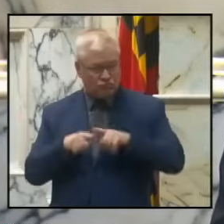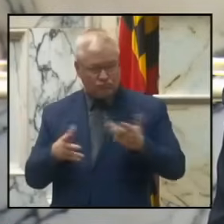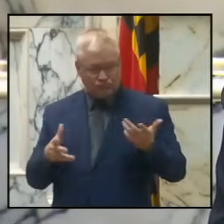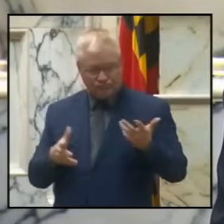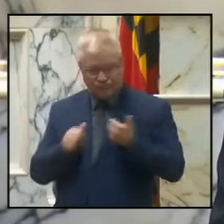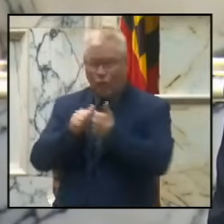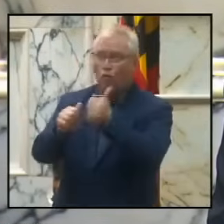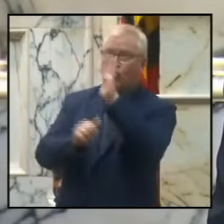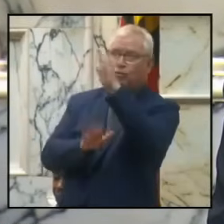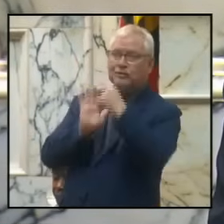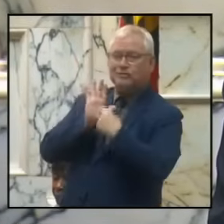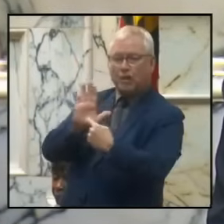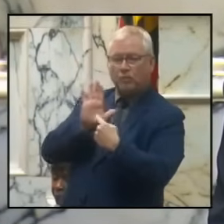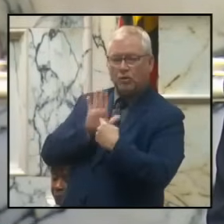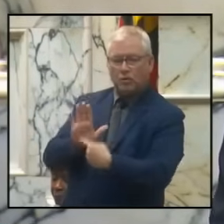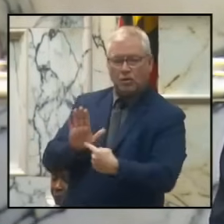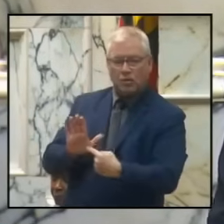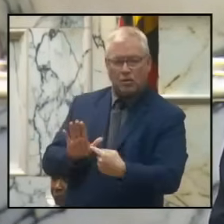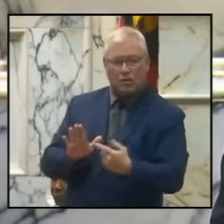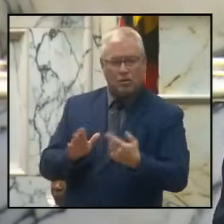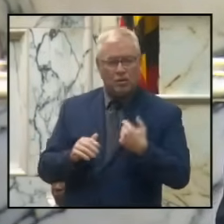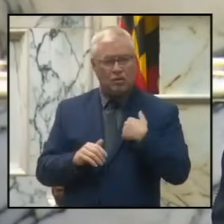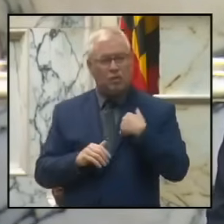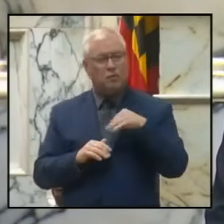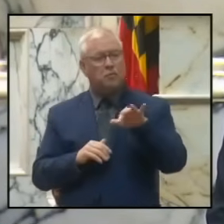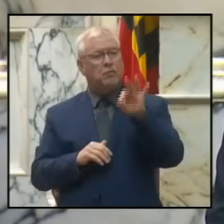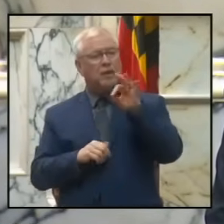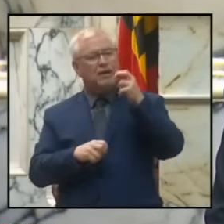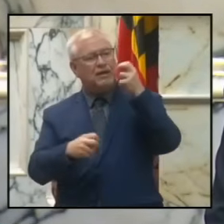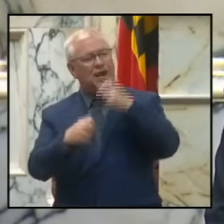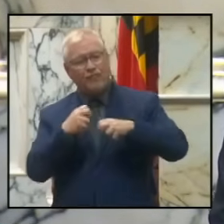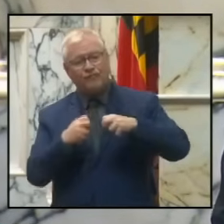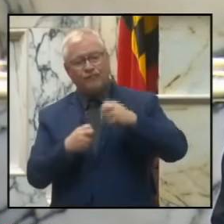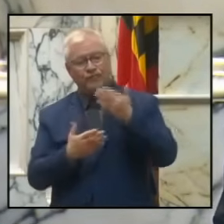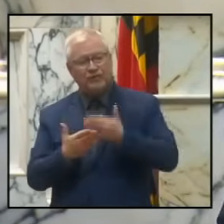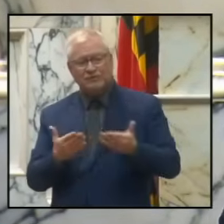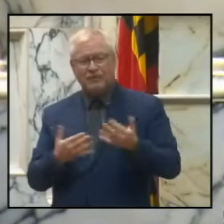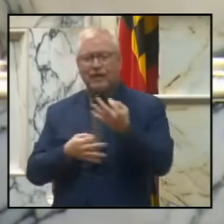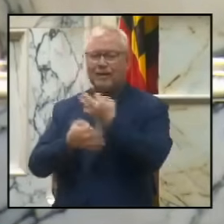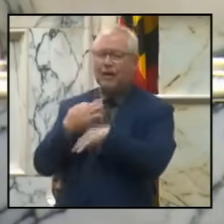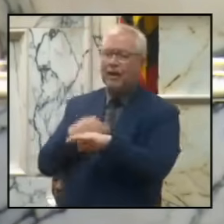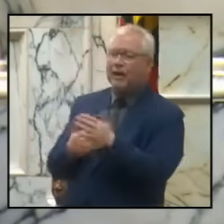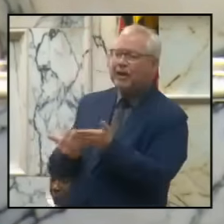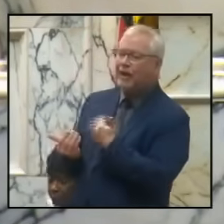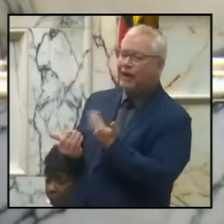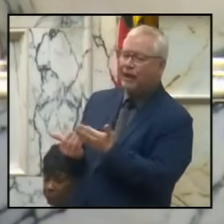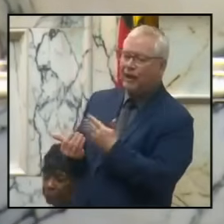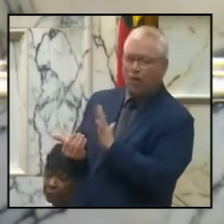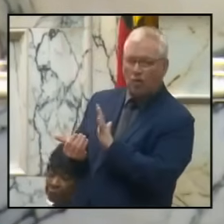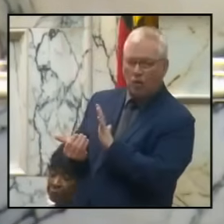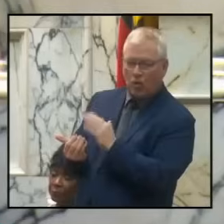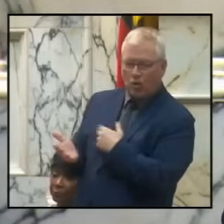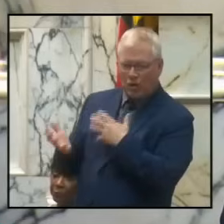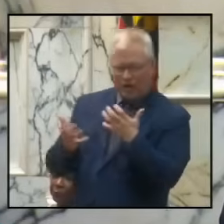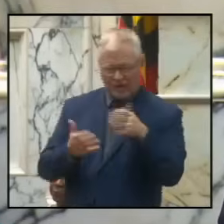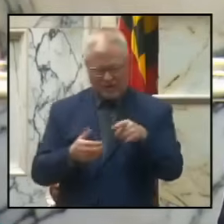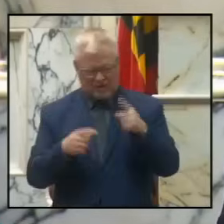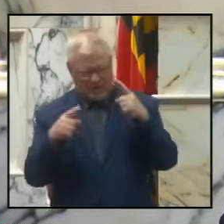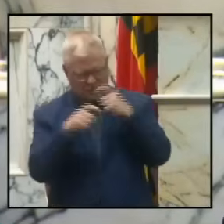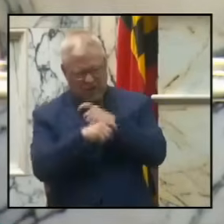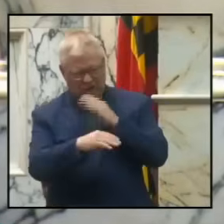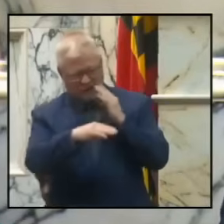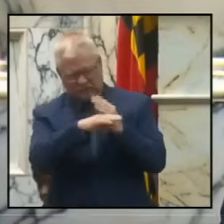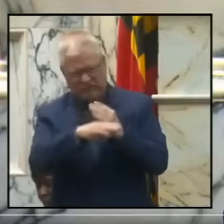thing instead of the simple thing. To confront crisis with compassion and